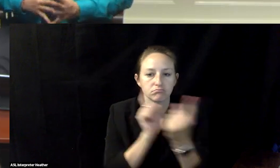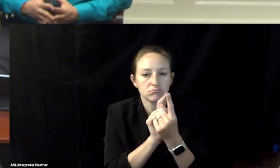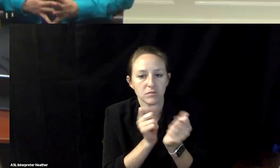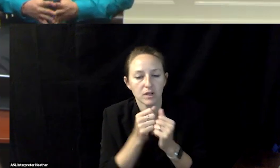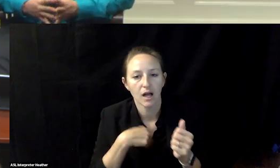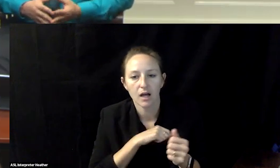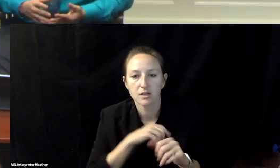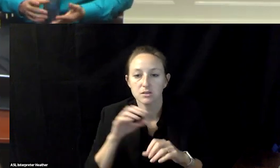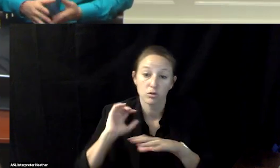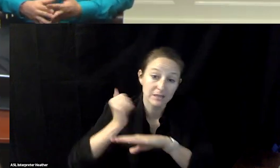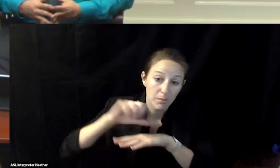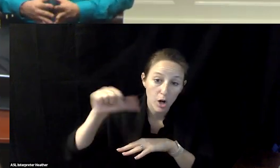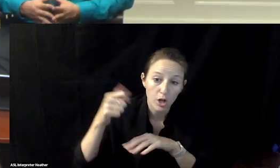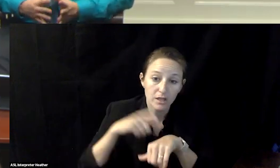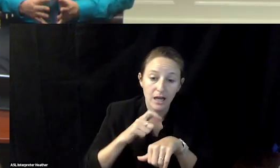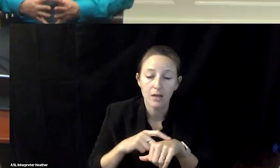can always contact us,